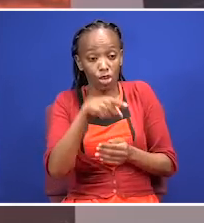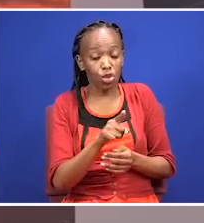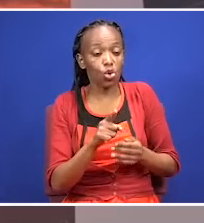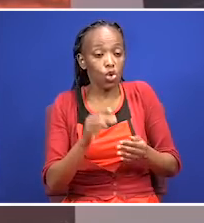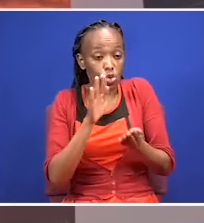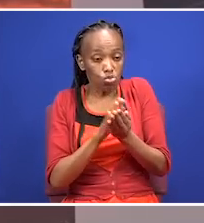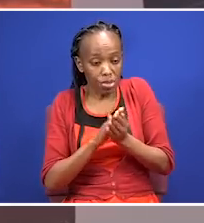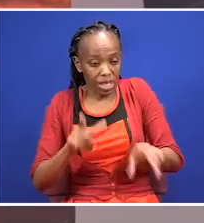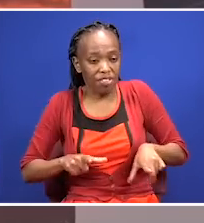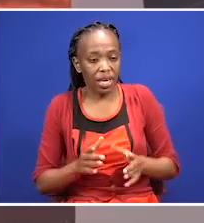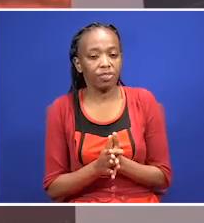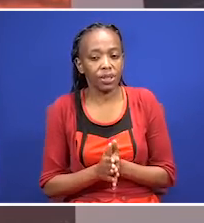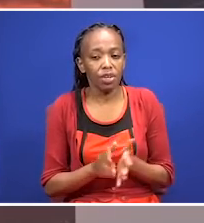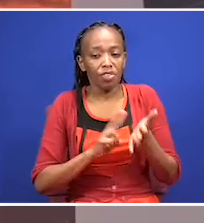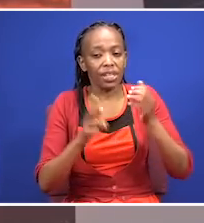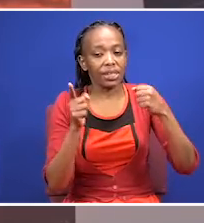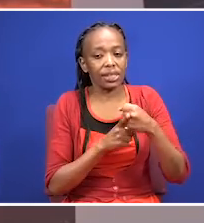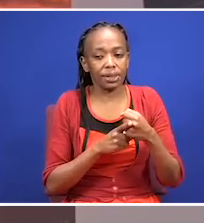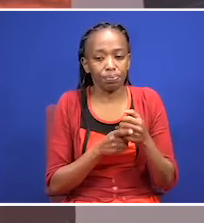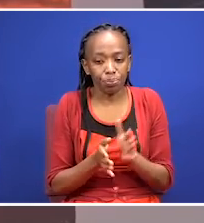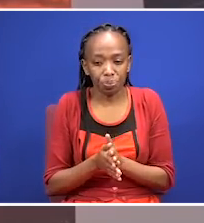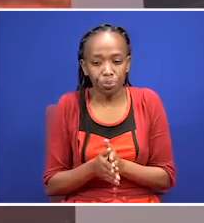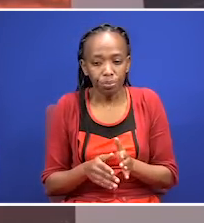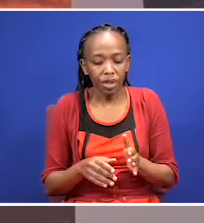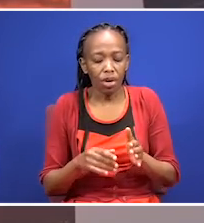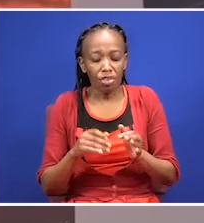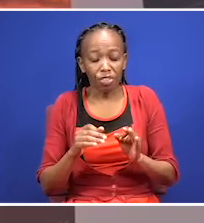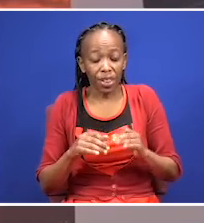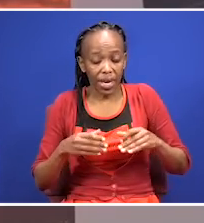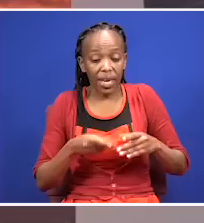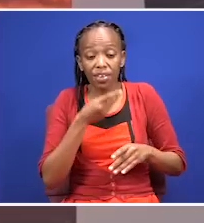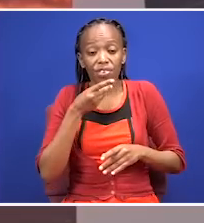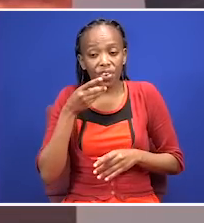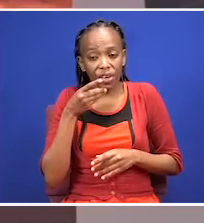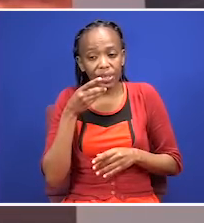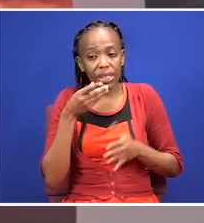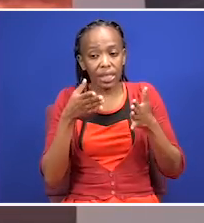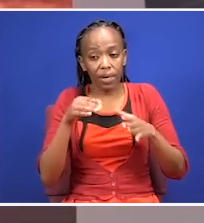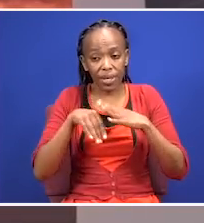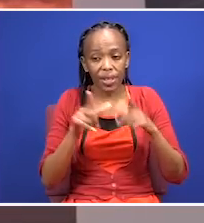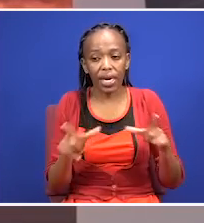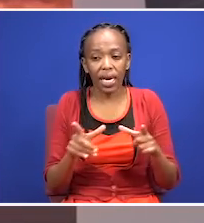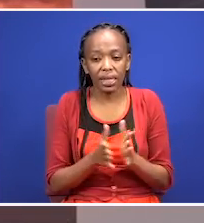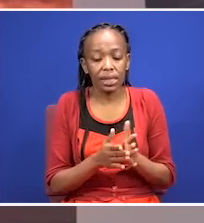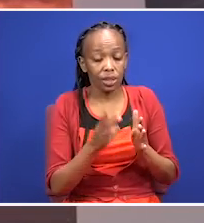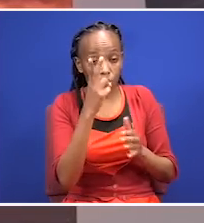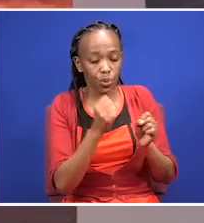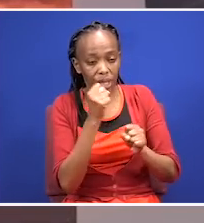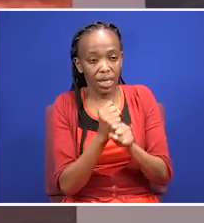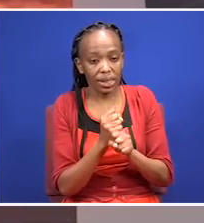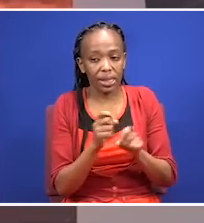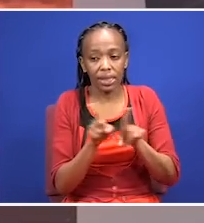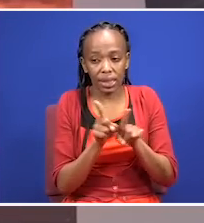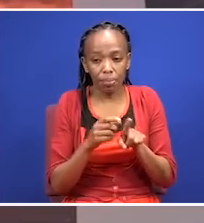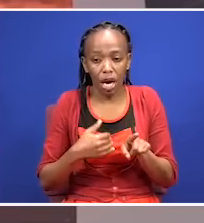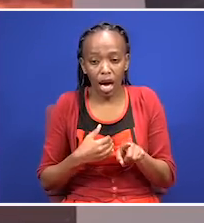preserve life verse six for the famine has has been in the land these two years